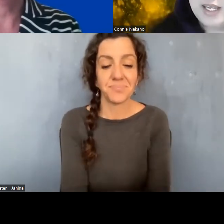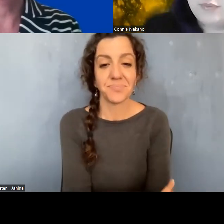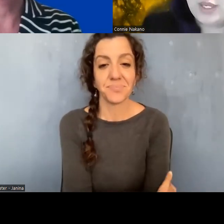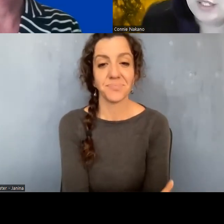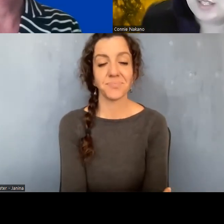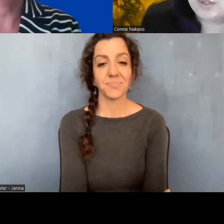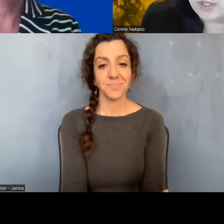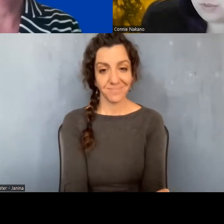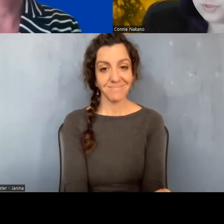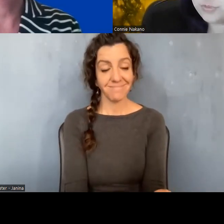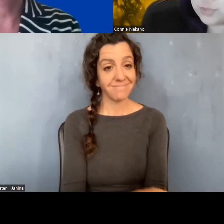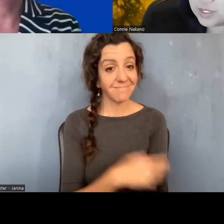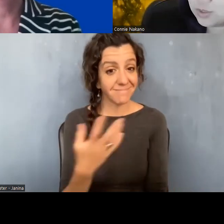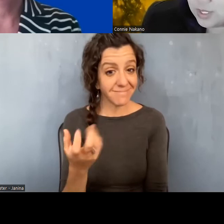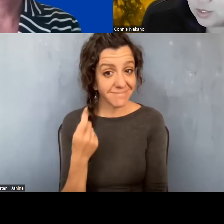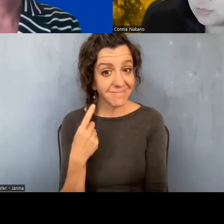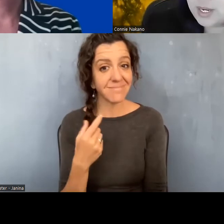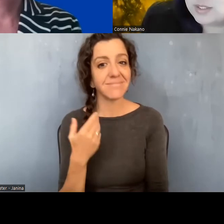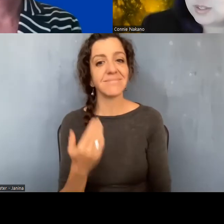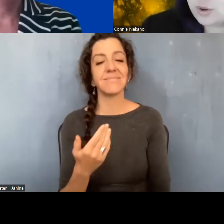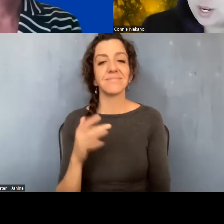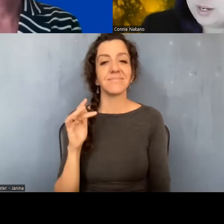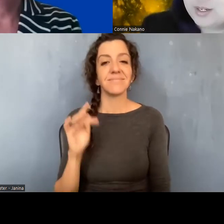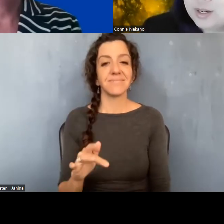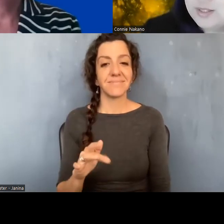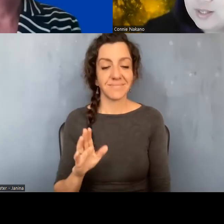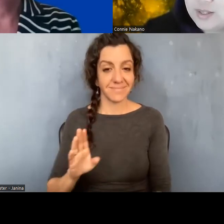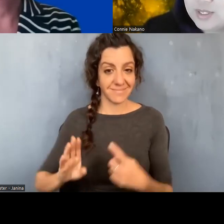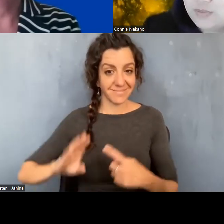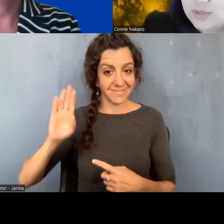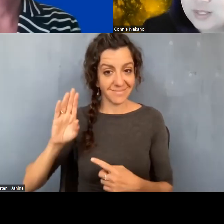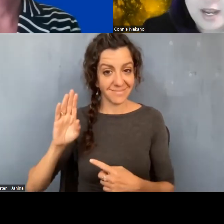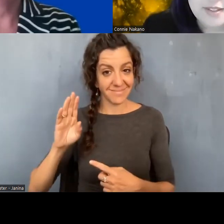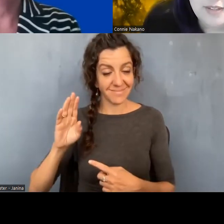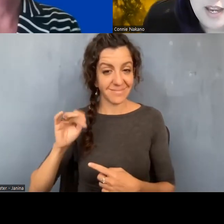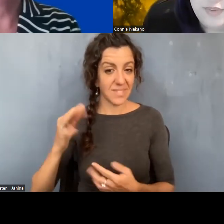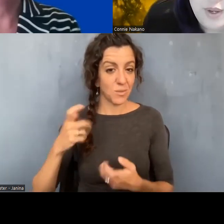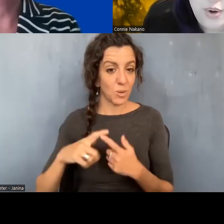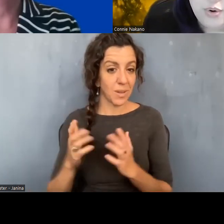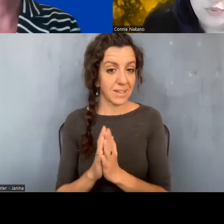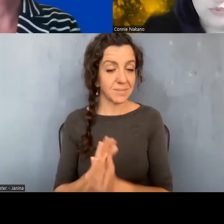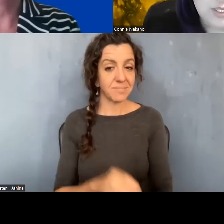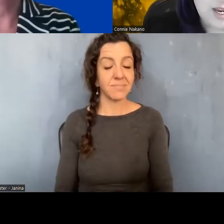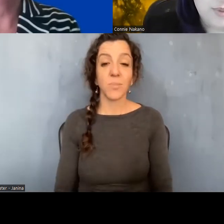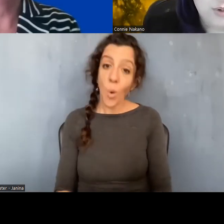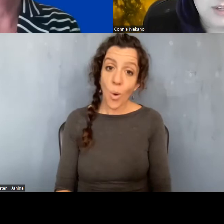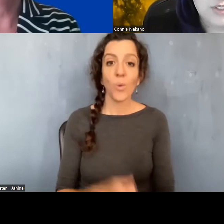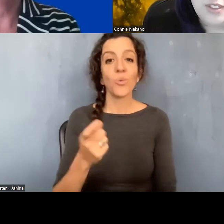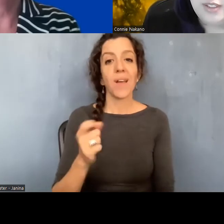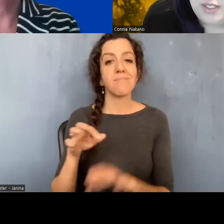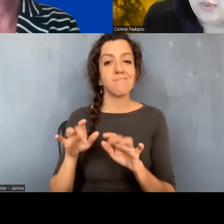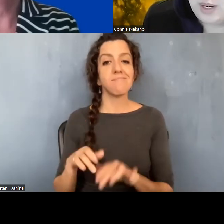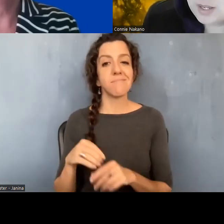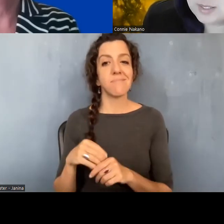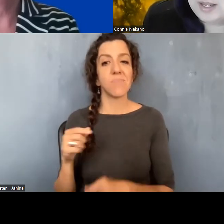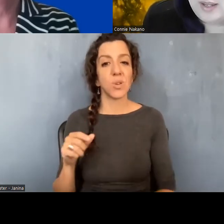And again, if you'd like to ask a question, feel free to hit your raise your hand icon that you see if you'd like to ask it live, or feel free to type in your question in